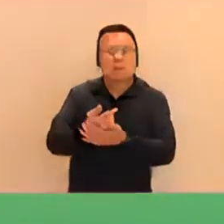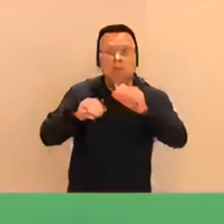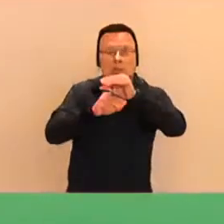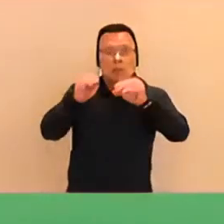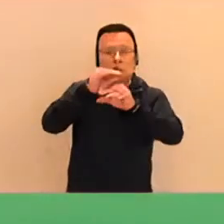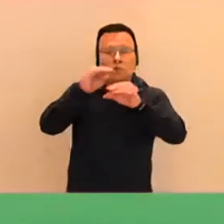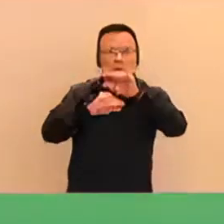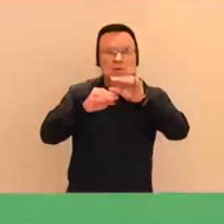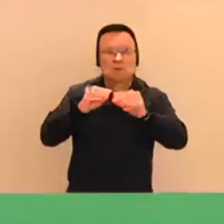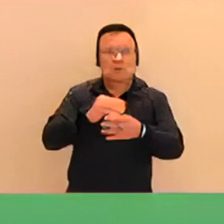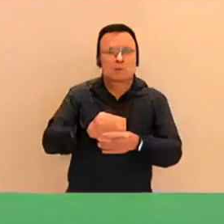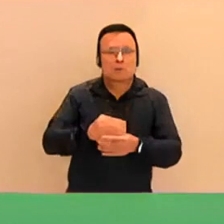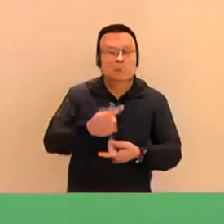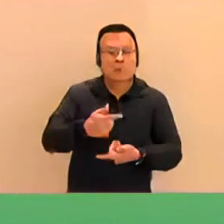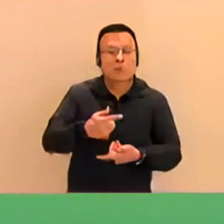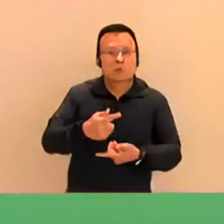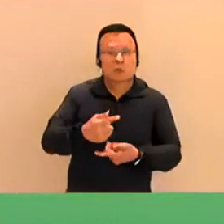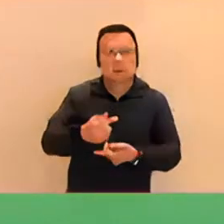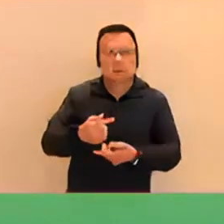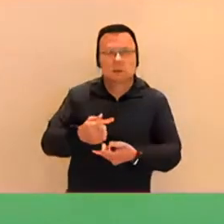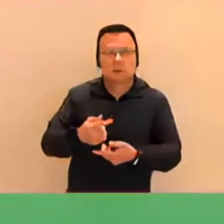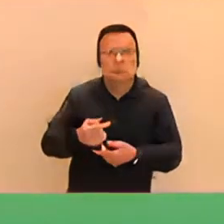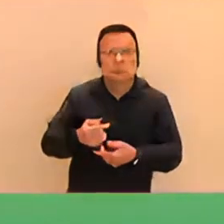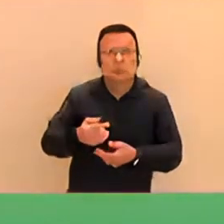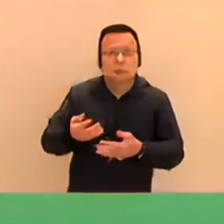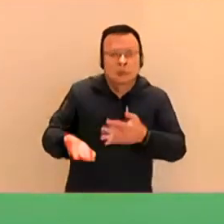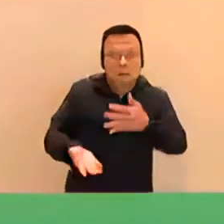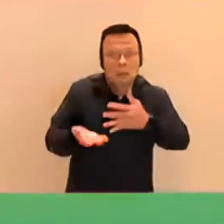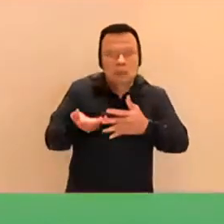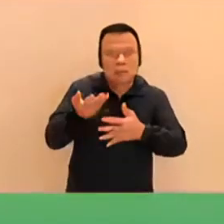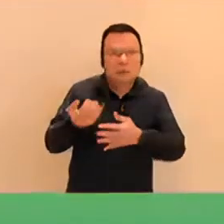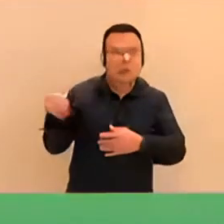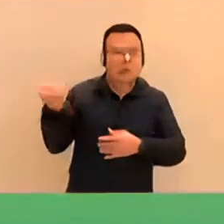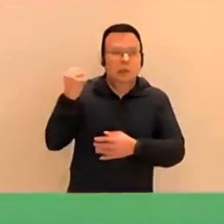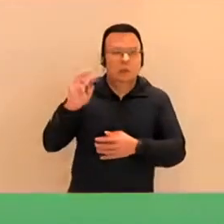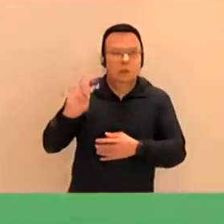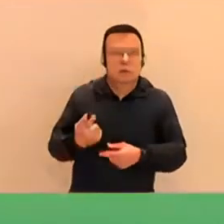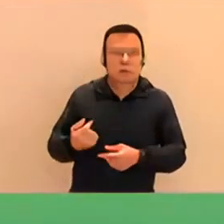Shanghai, the metro cities, existing buildings take the